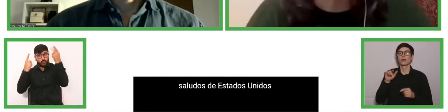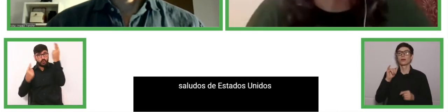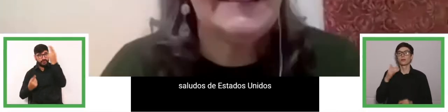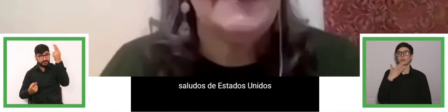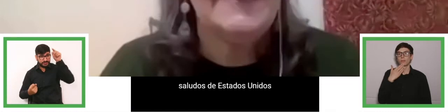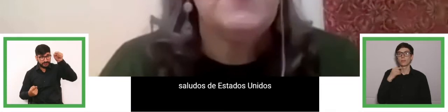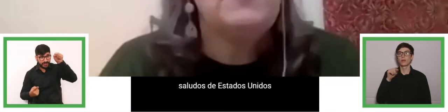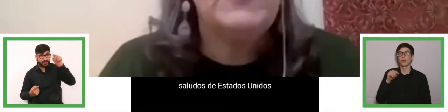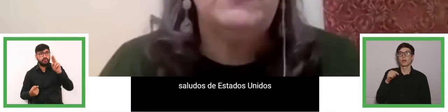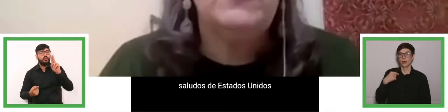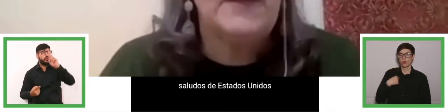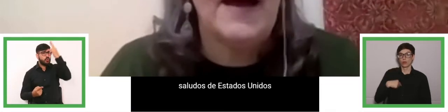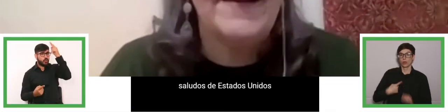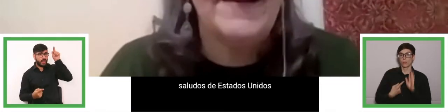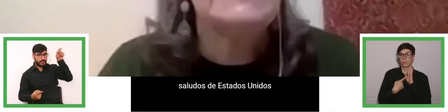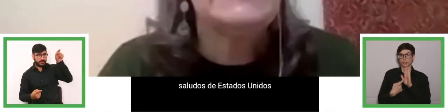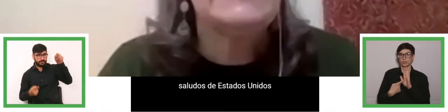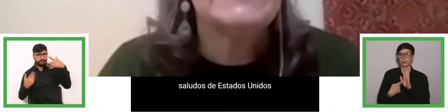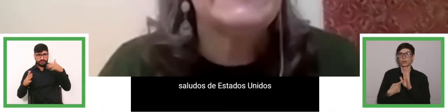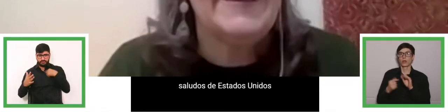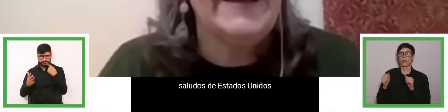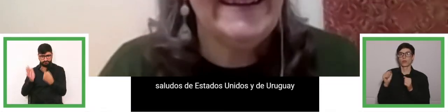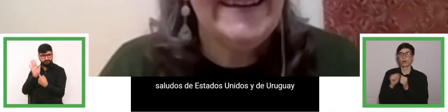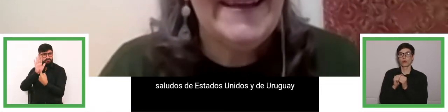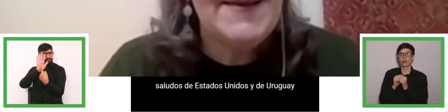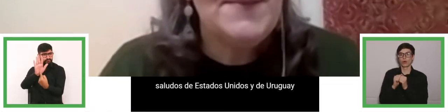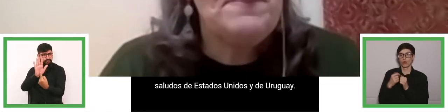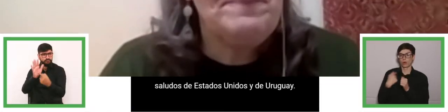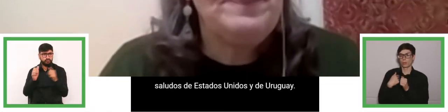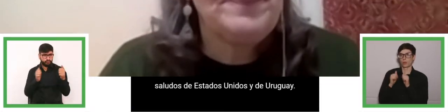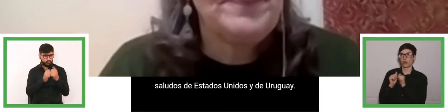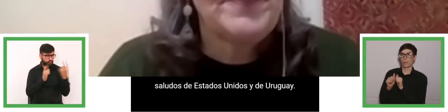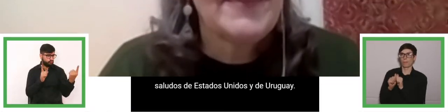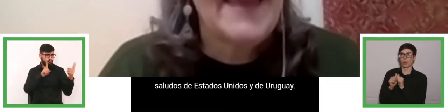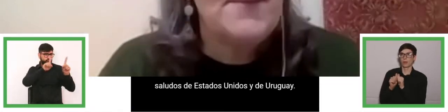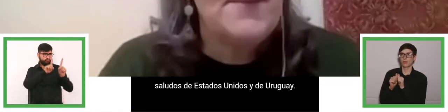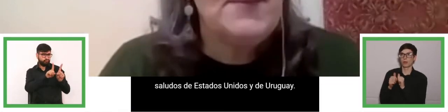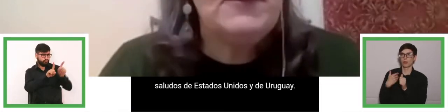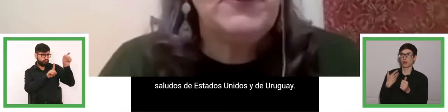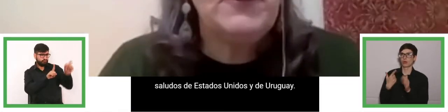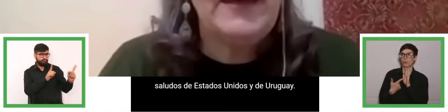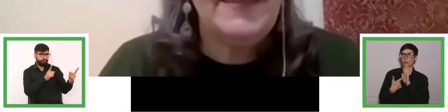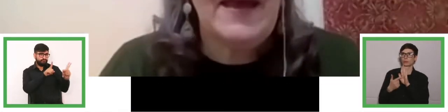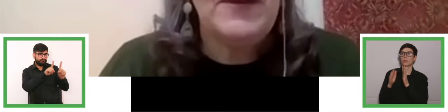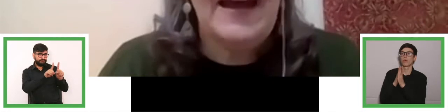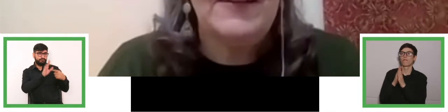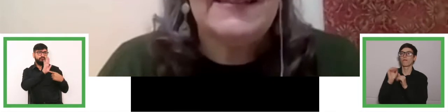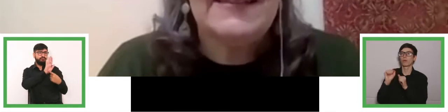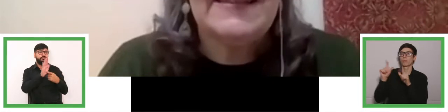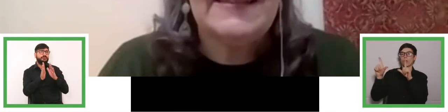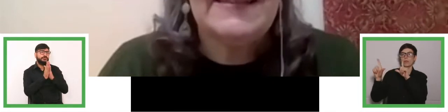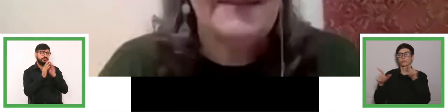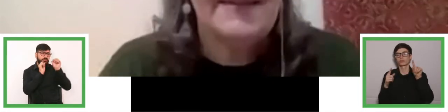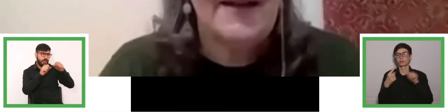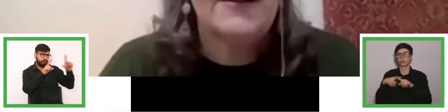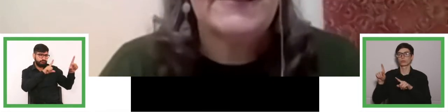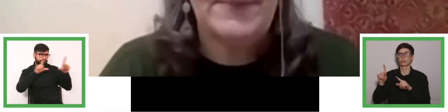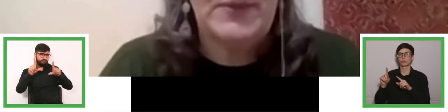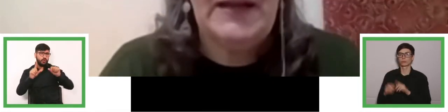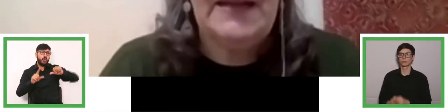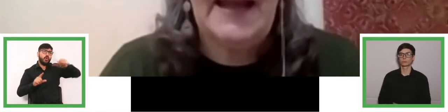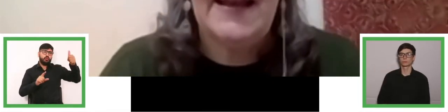Martínez. People, if we could change the slide. People with and without disabilities